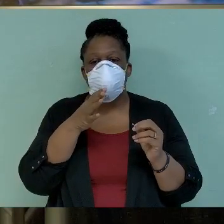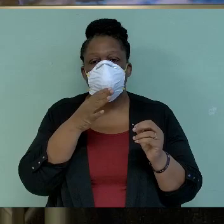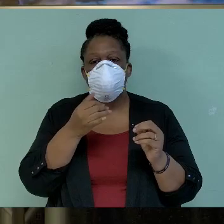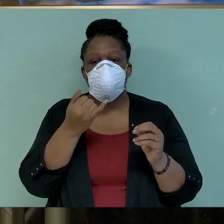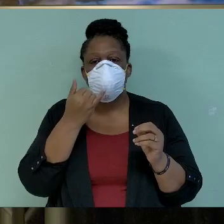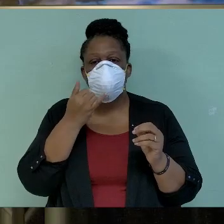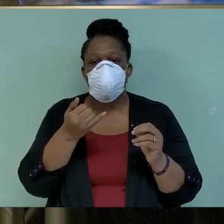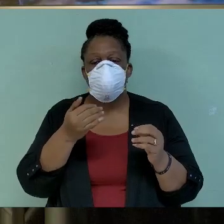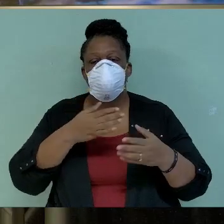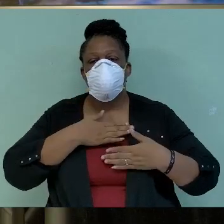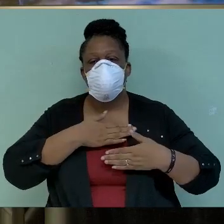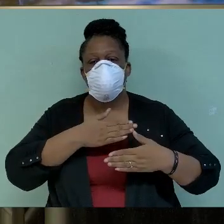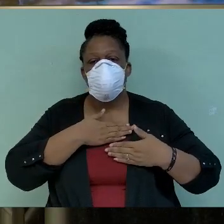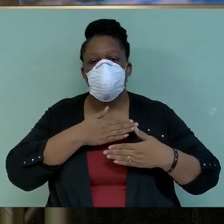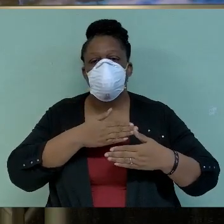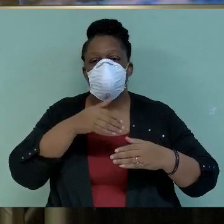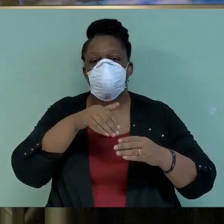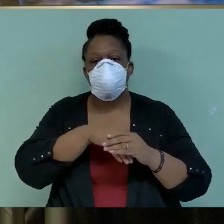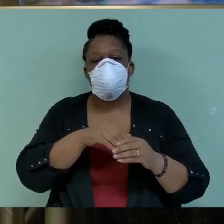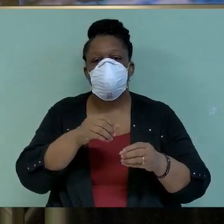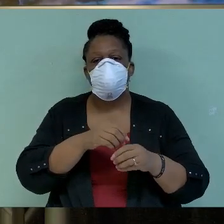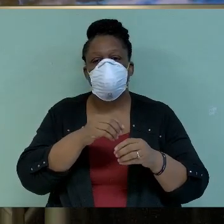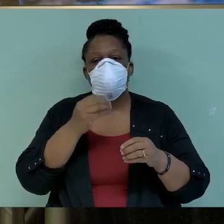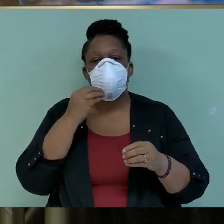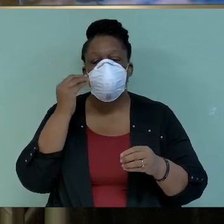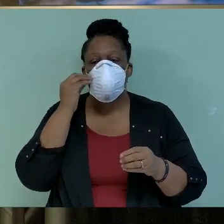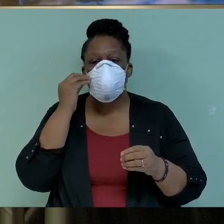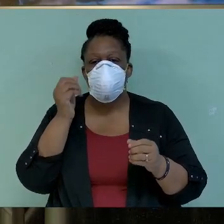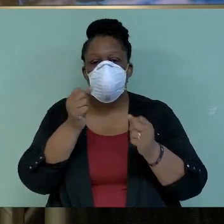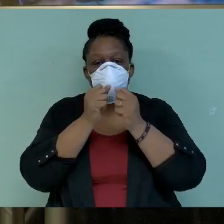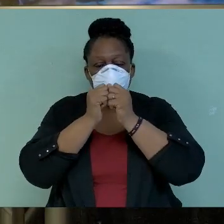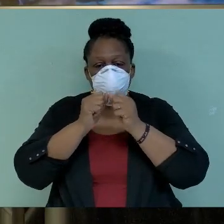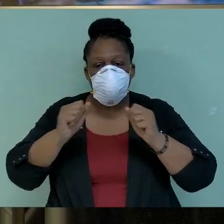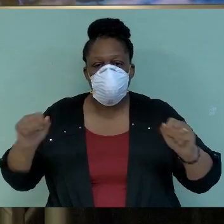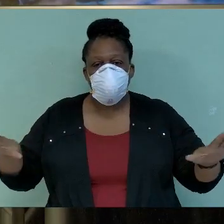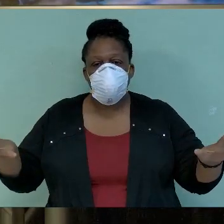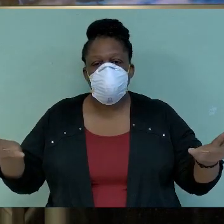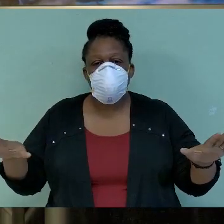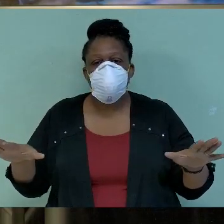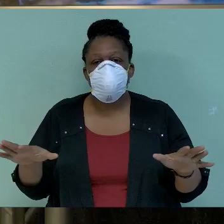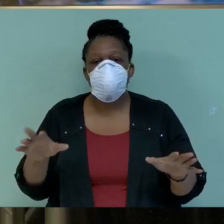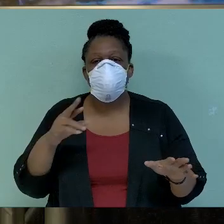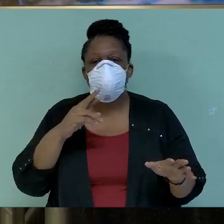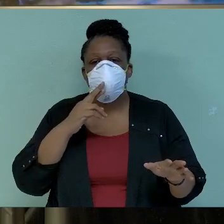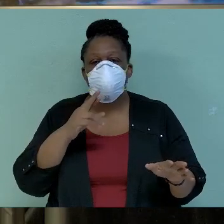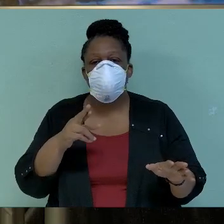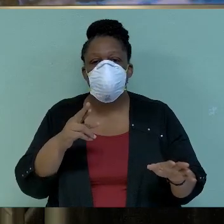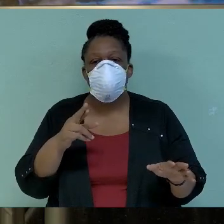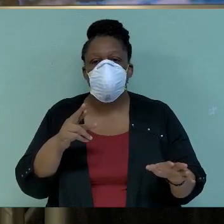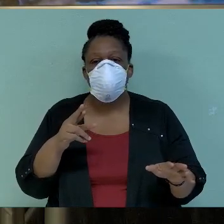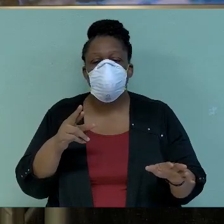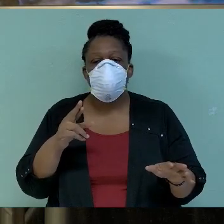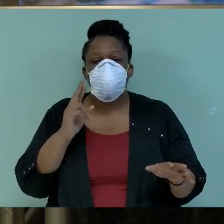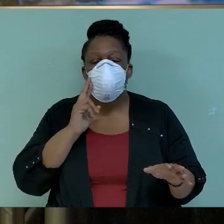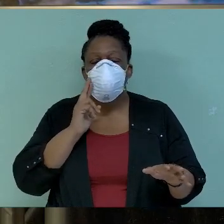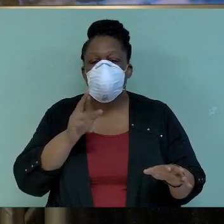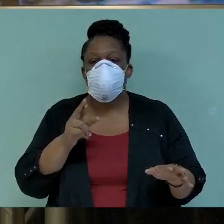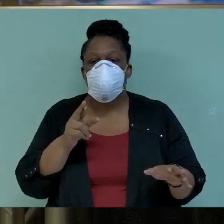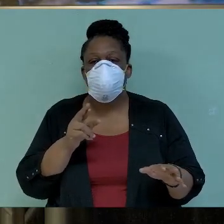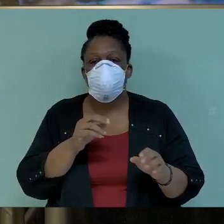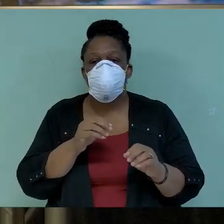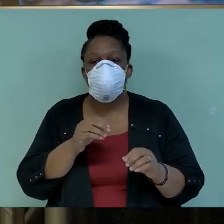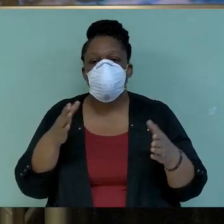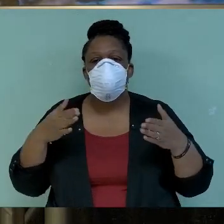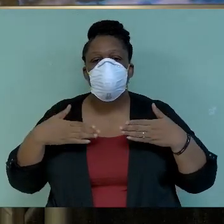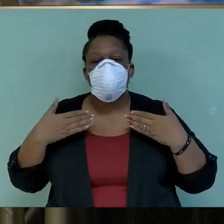a heartbeat in the home, and without her, there seems to be no heartthrob. Happy